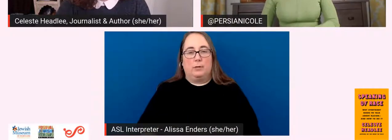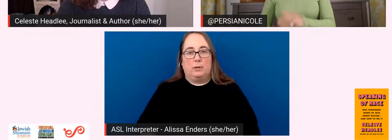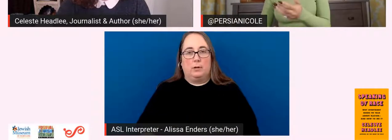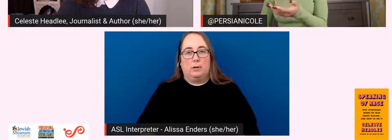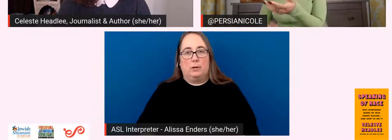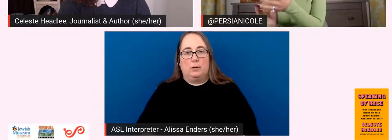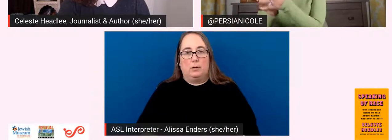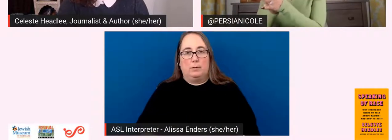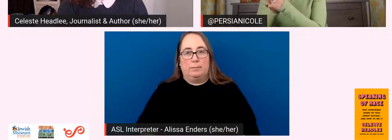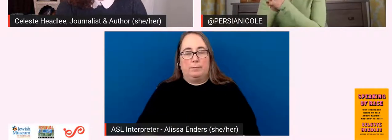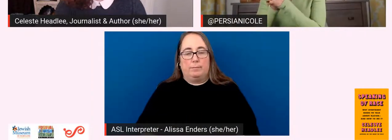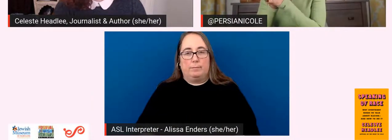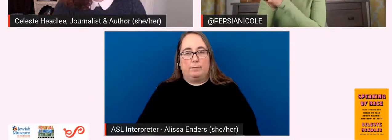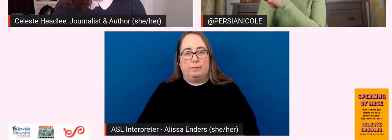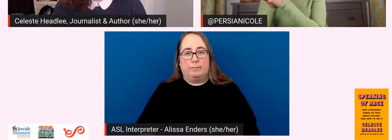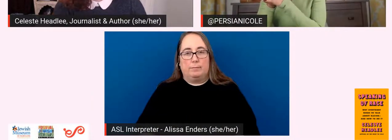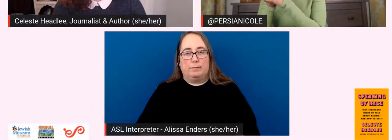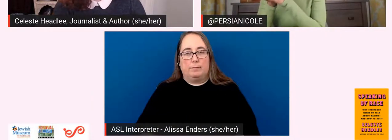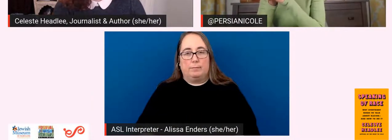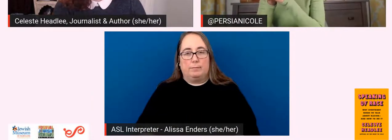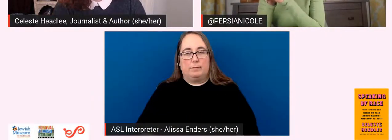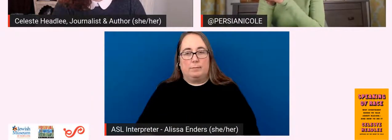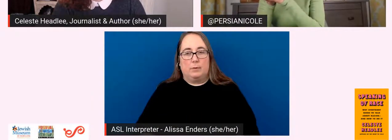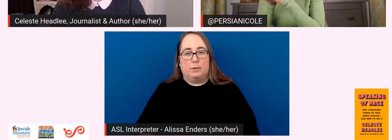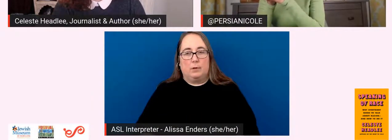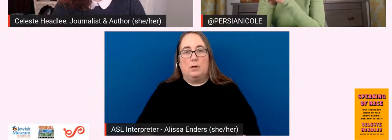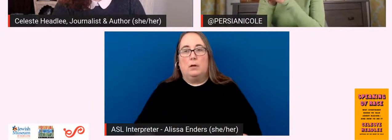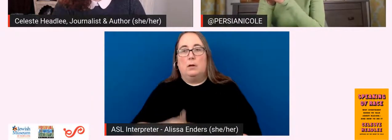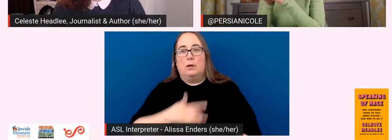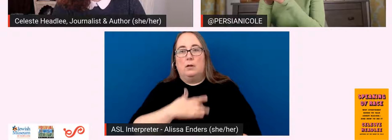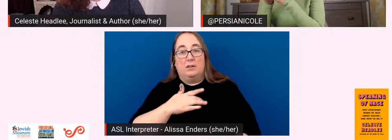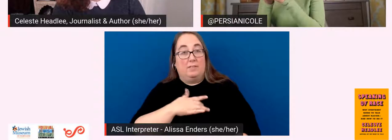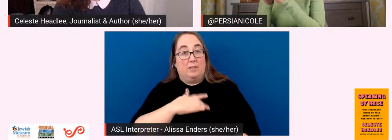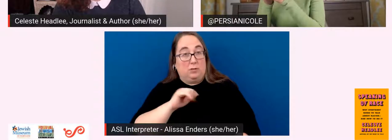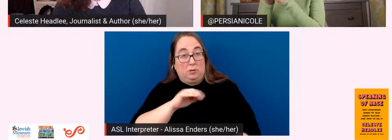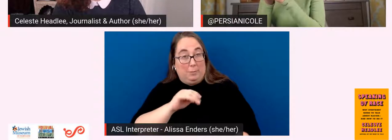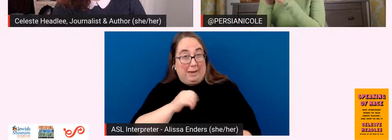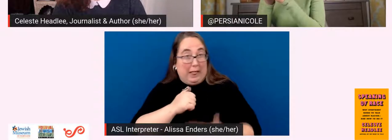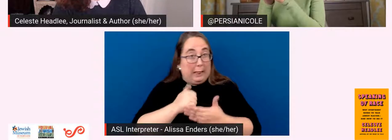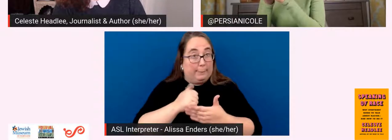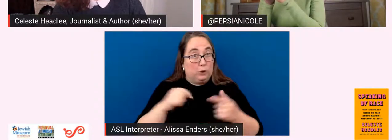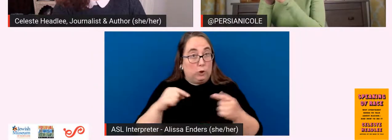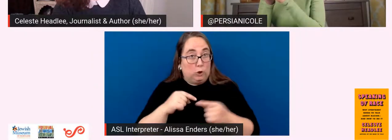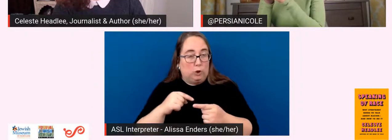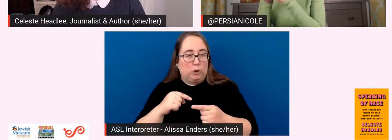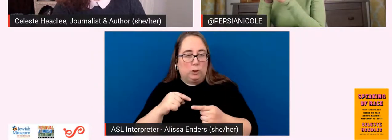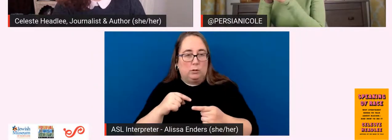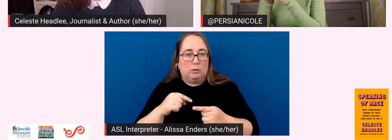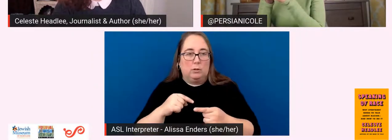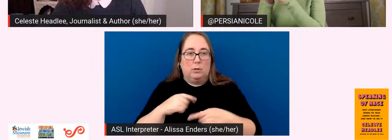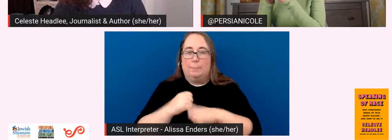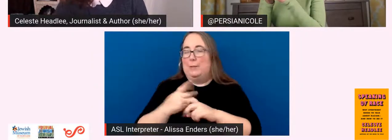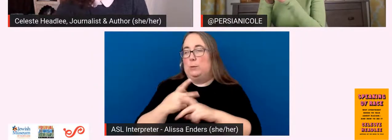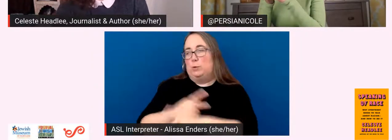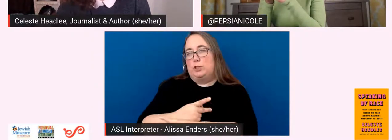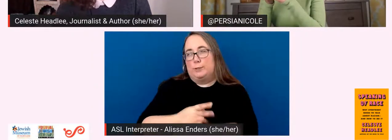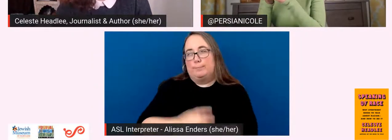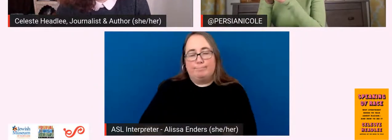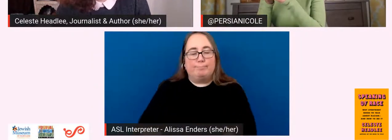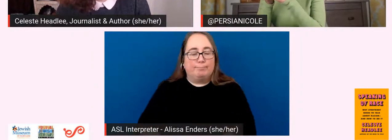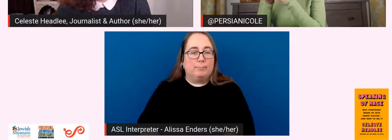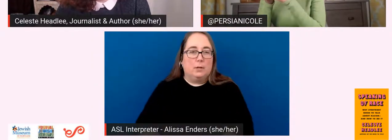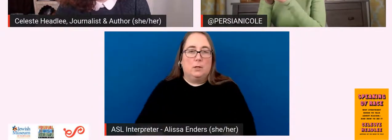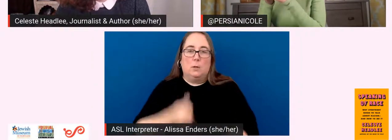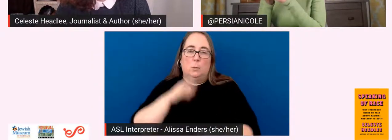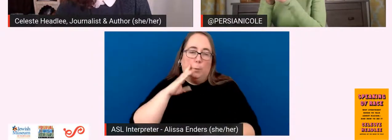I agree. Do you feel like social media has hurt or helped racism in America? Oh, it's made it so much worse. I mean, and we know